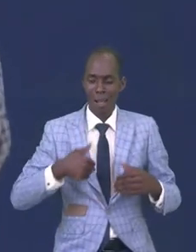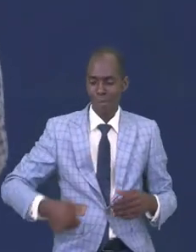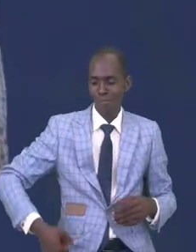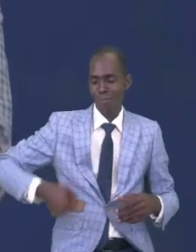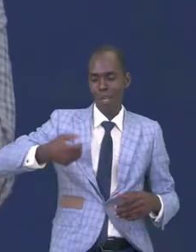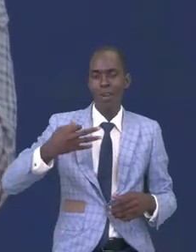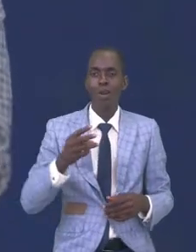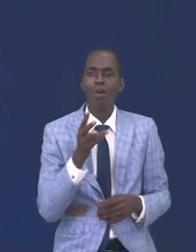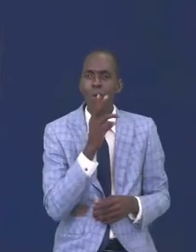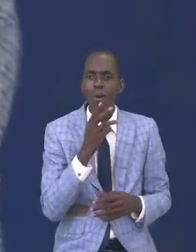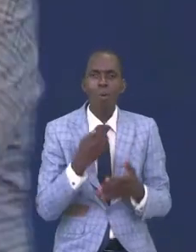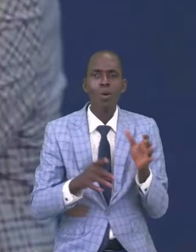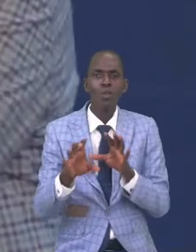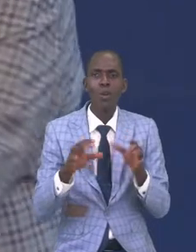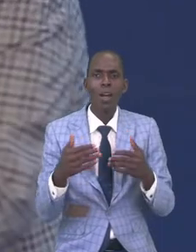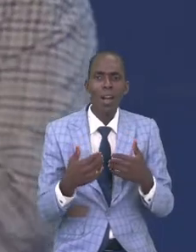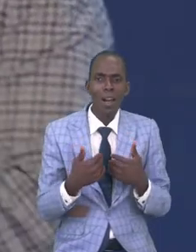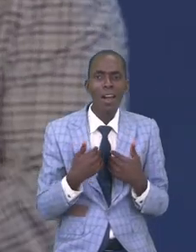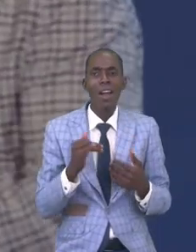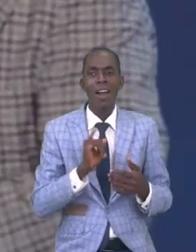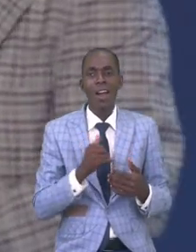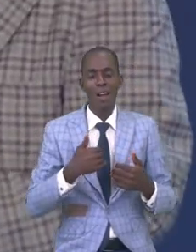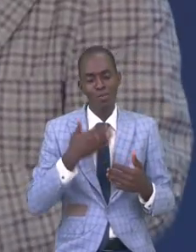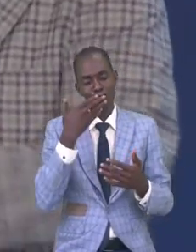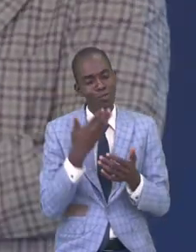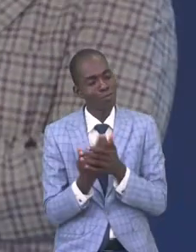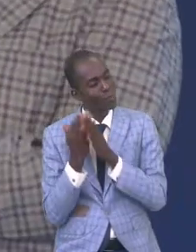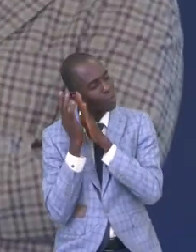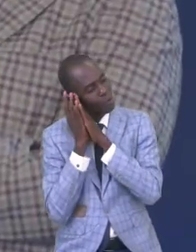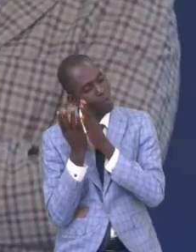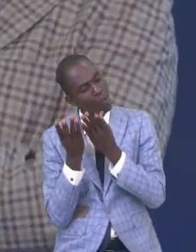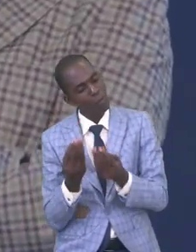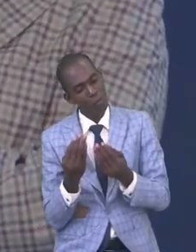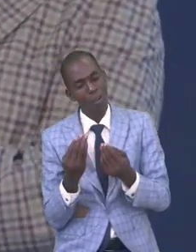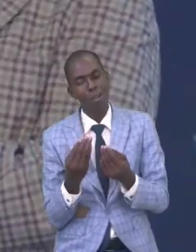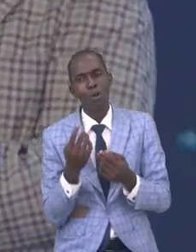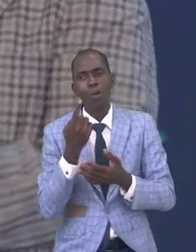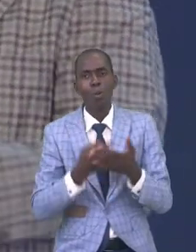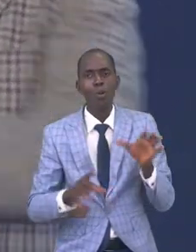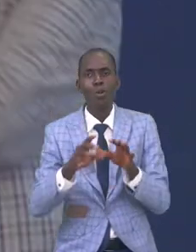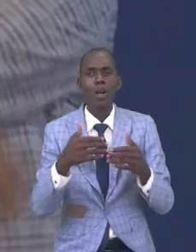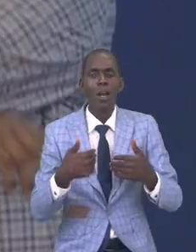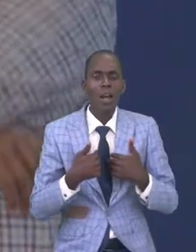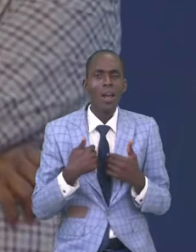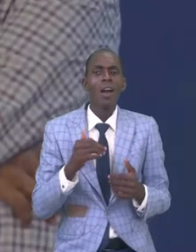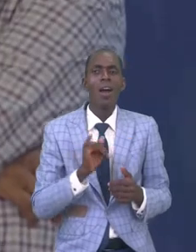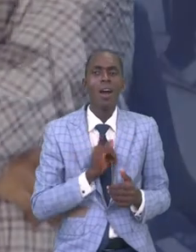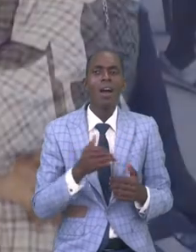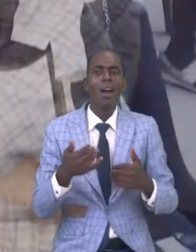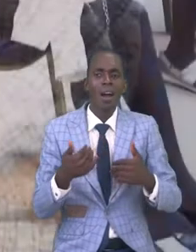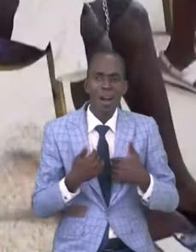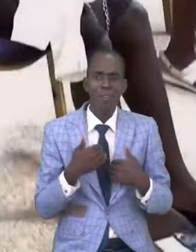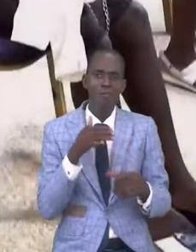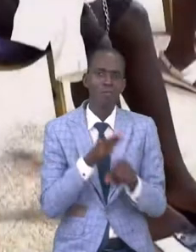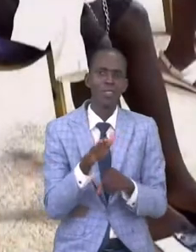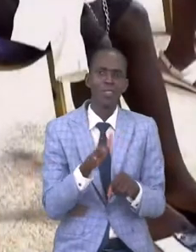you have? I have a good bed to sleep on. What do you have? I have enough food to